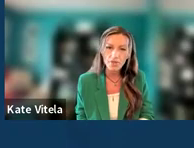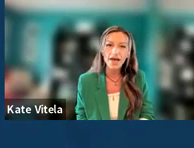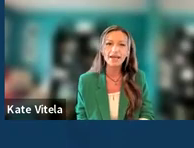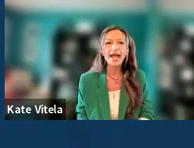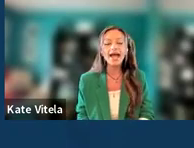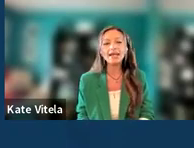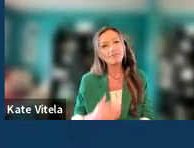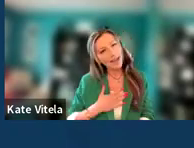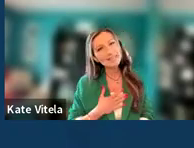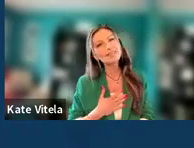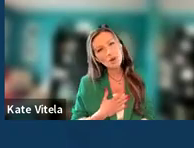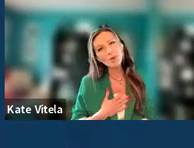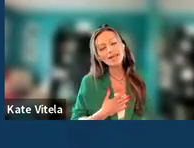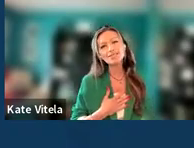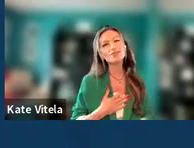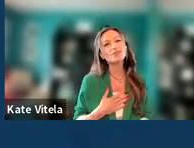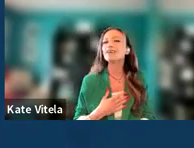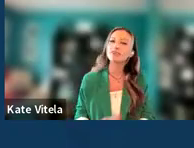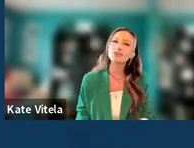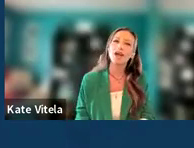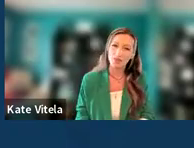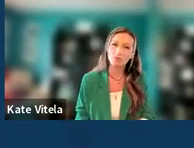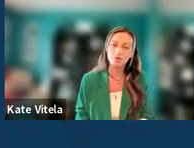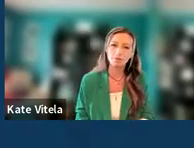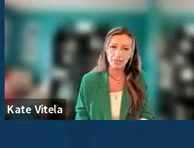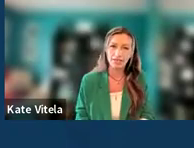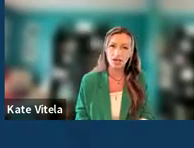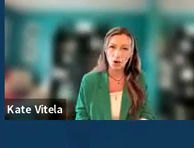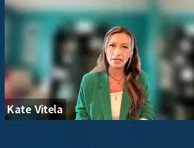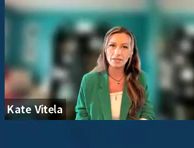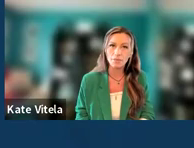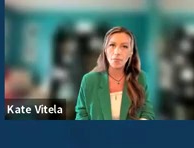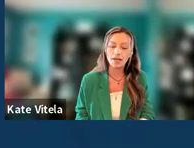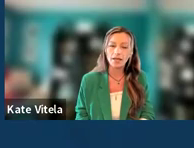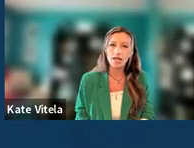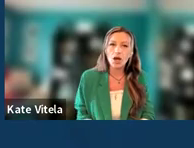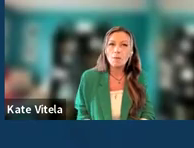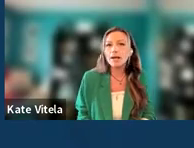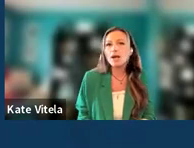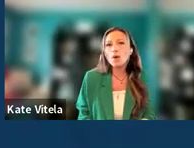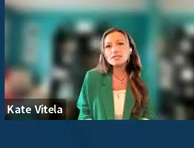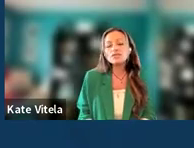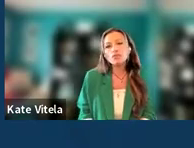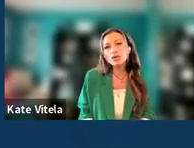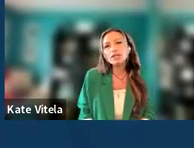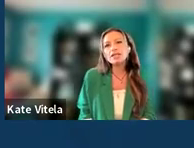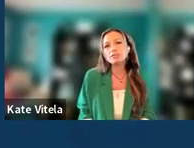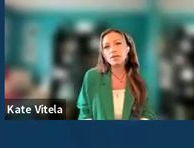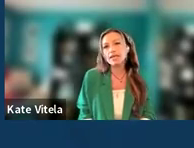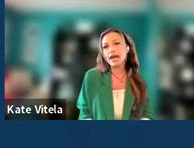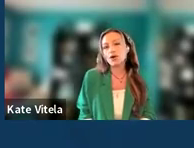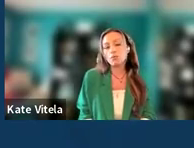didn't know that. And if I didn't know it as a nurse, I figured other people didn't know it. But I wasn't